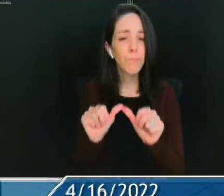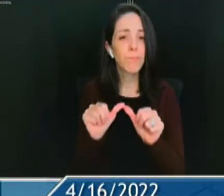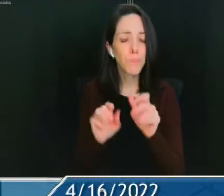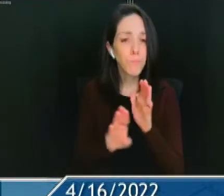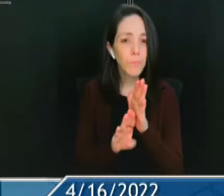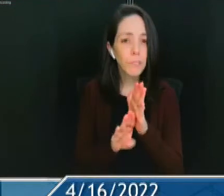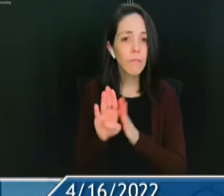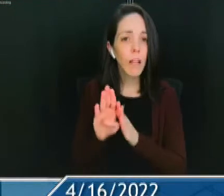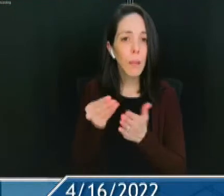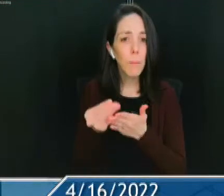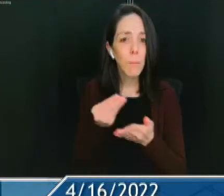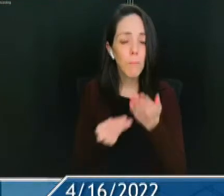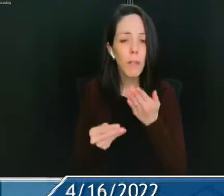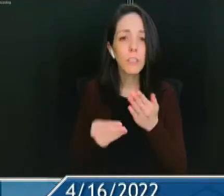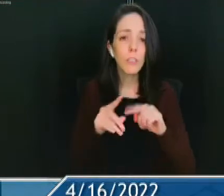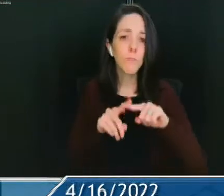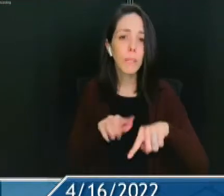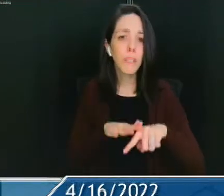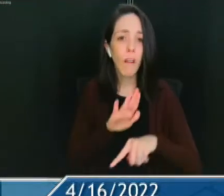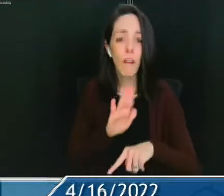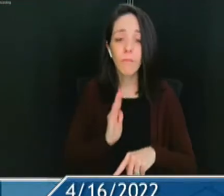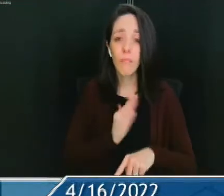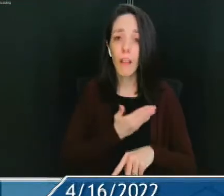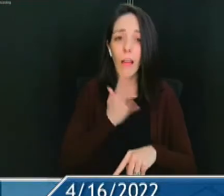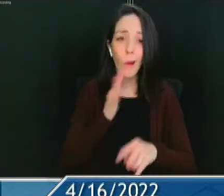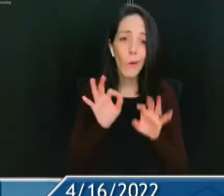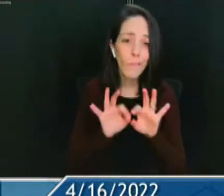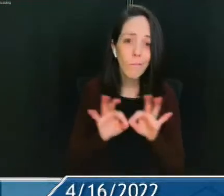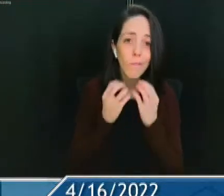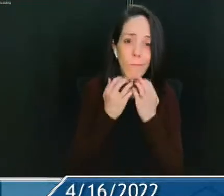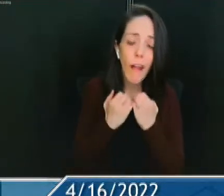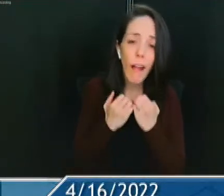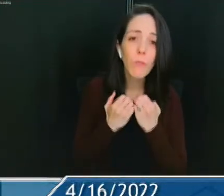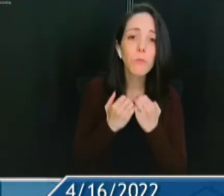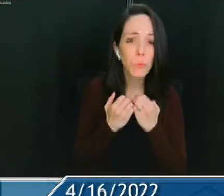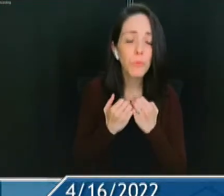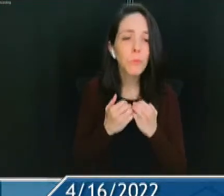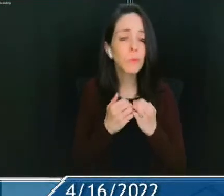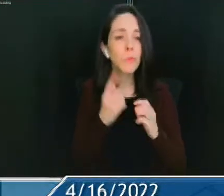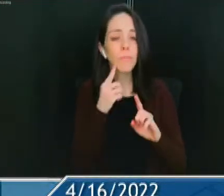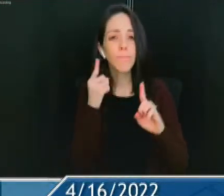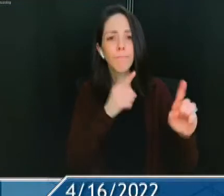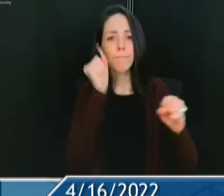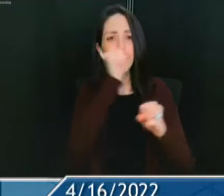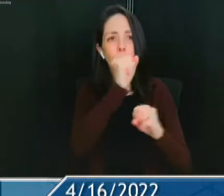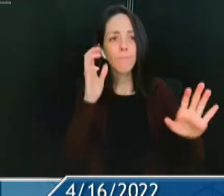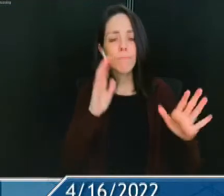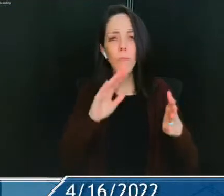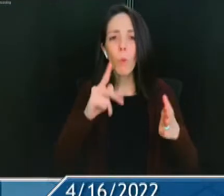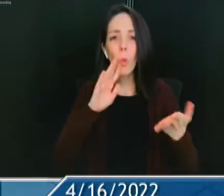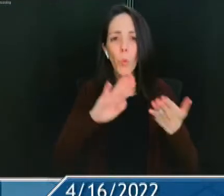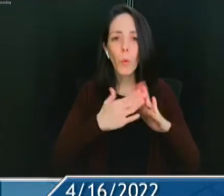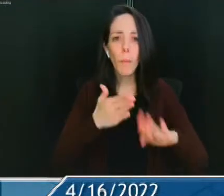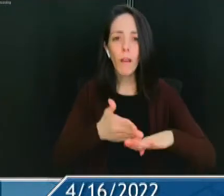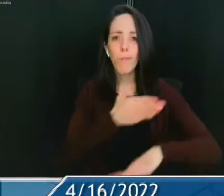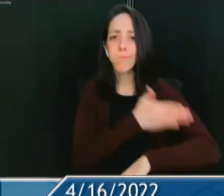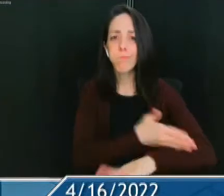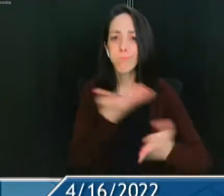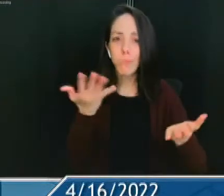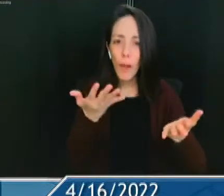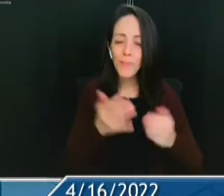based on our values and our vision of who we're going to be as we start coming out of this pandemic. Thank you.